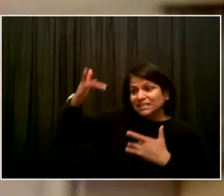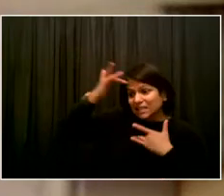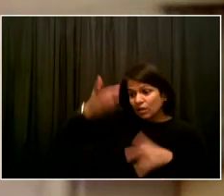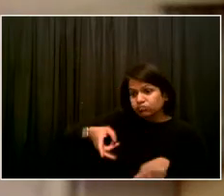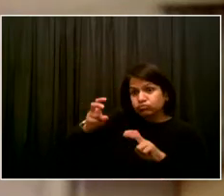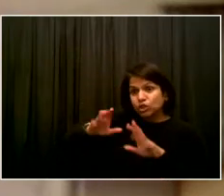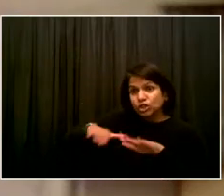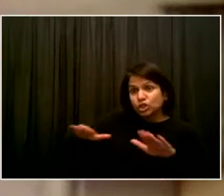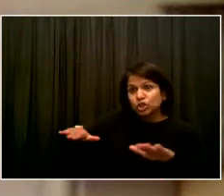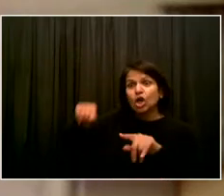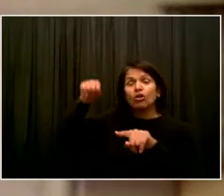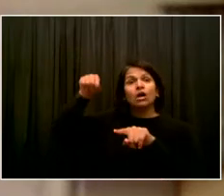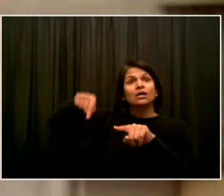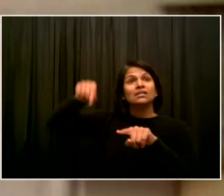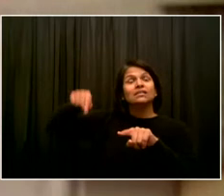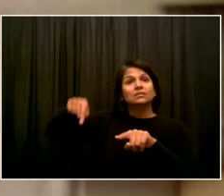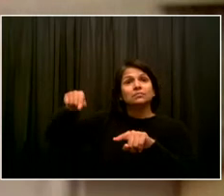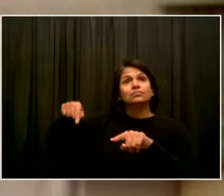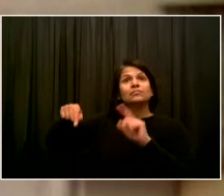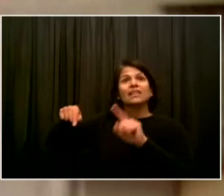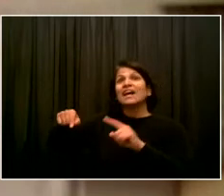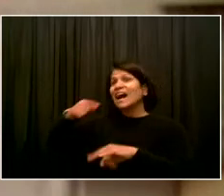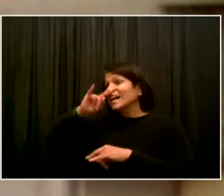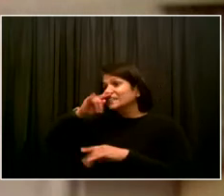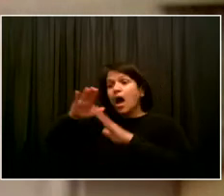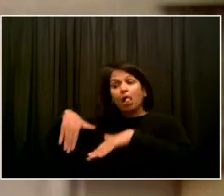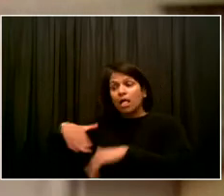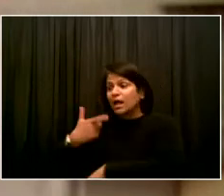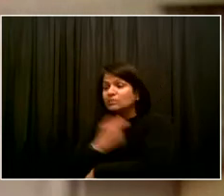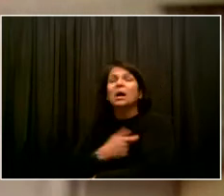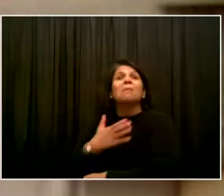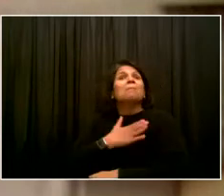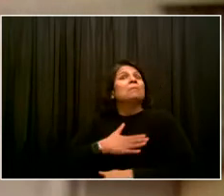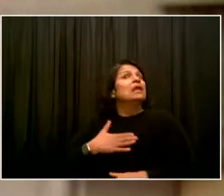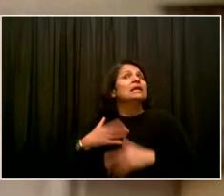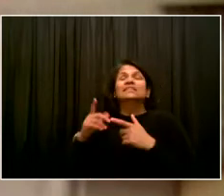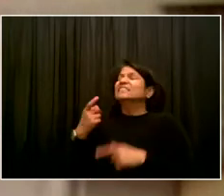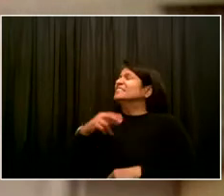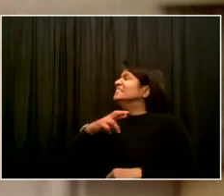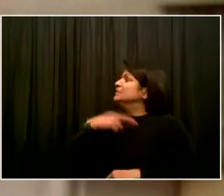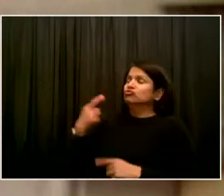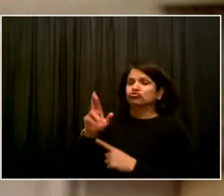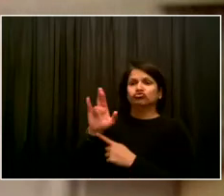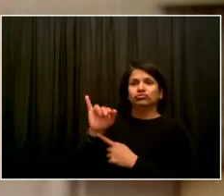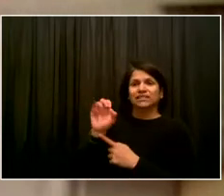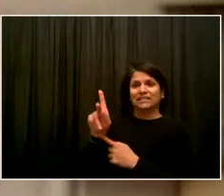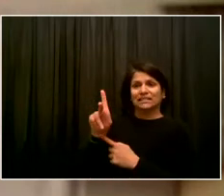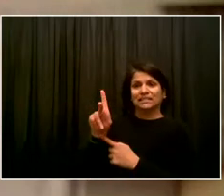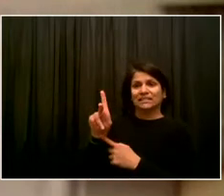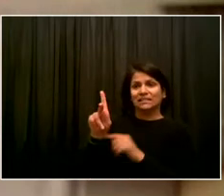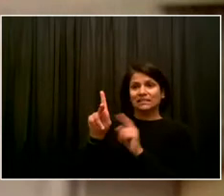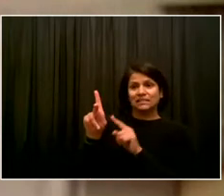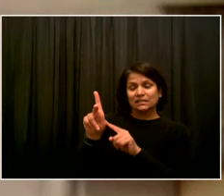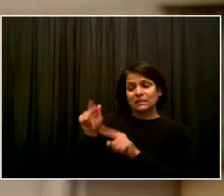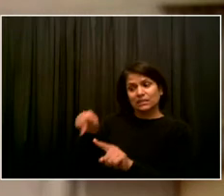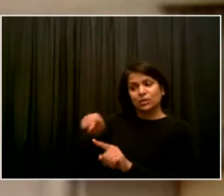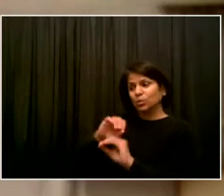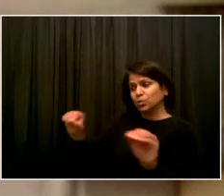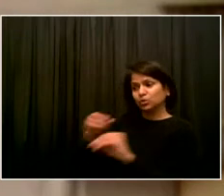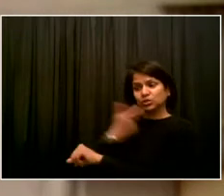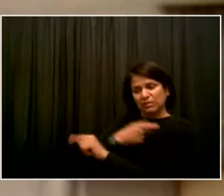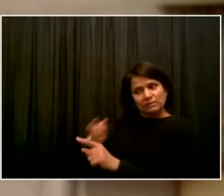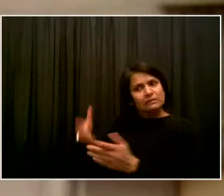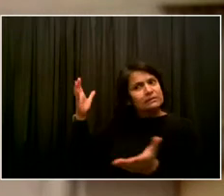that's why I so look forward to continuing to work with Mayor de Blasio, yourself, for your leadership, also incoming Mayor-elect Eric Adams. We've had